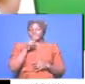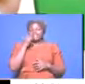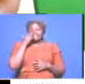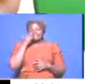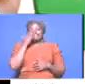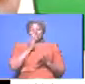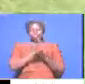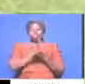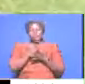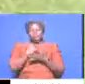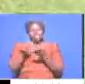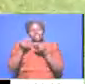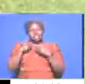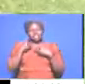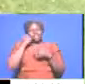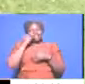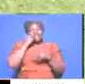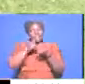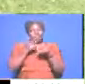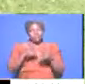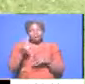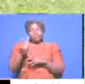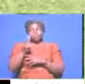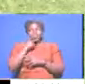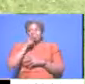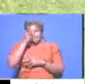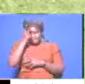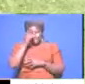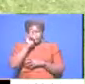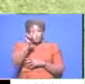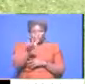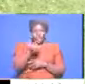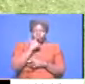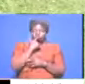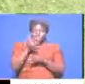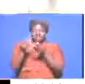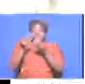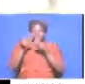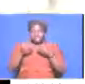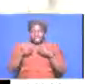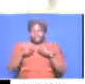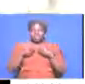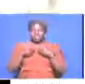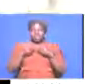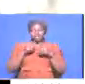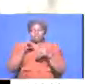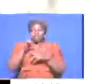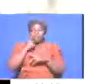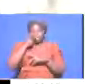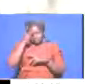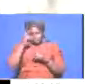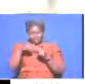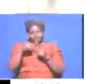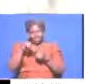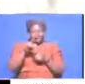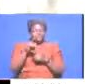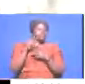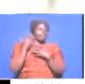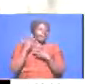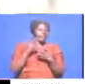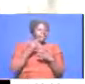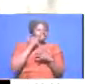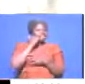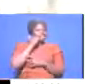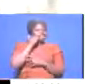both parents, adding that one who receives from one parent becomes a carrier of the disease. Now, the only problem here is lack of